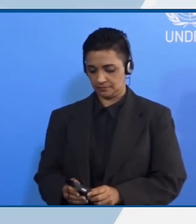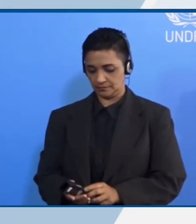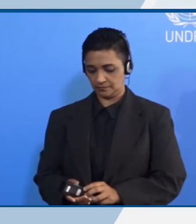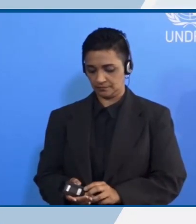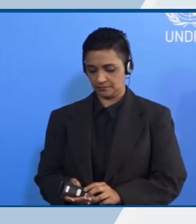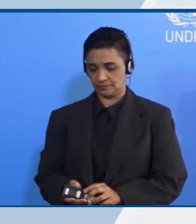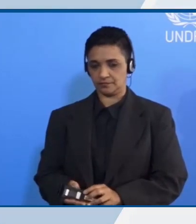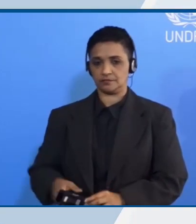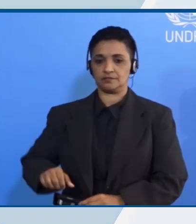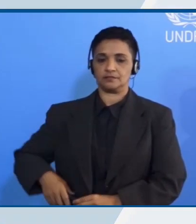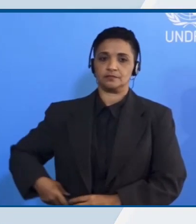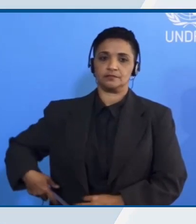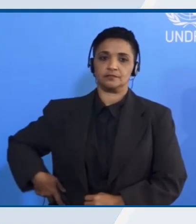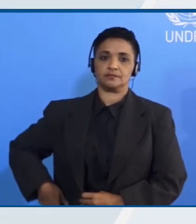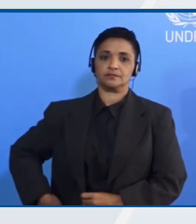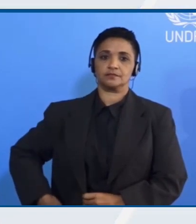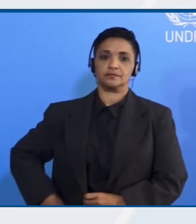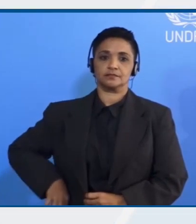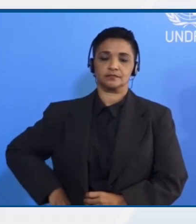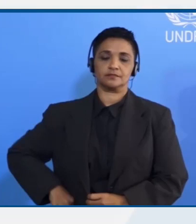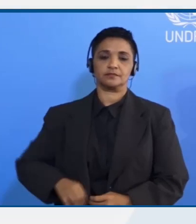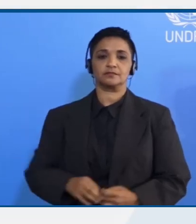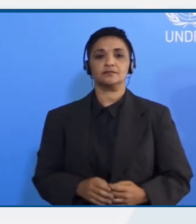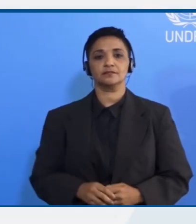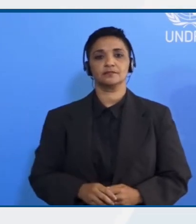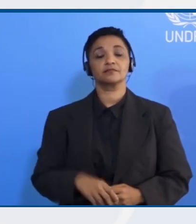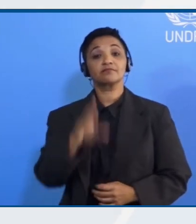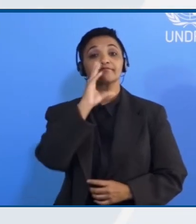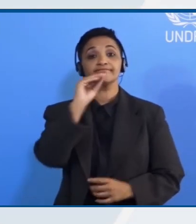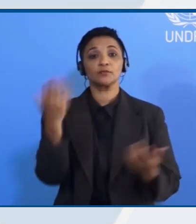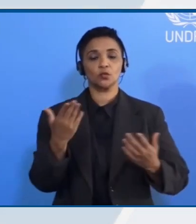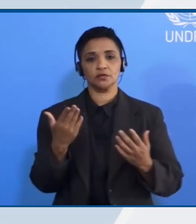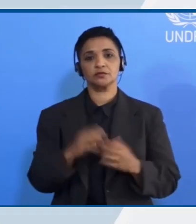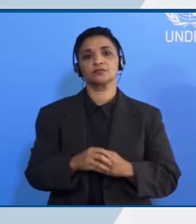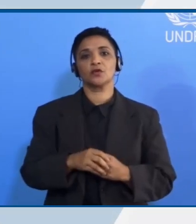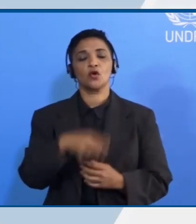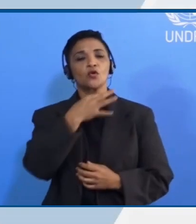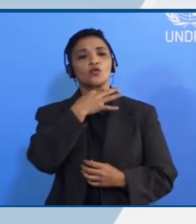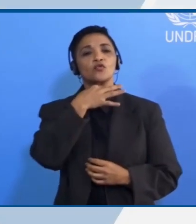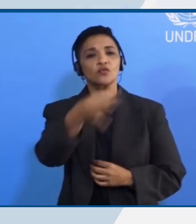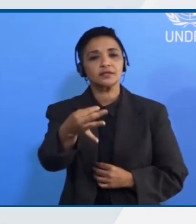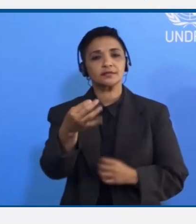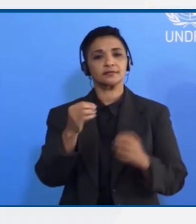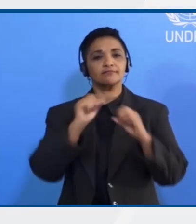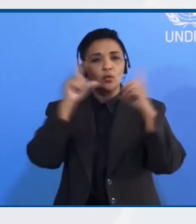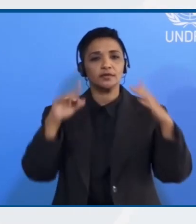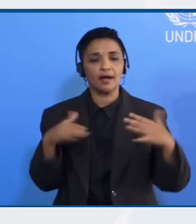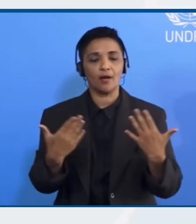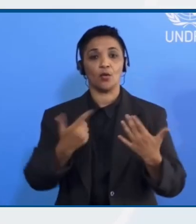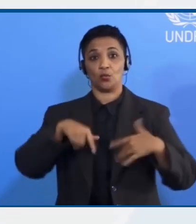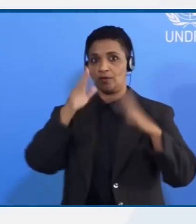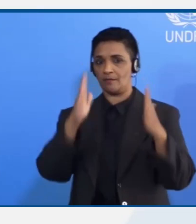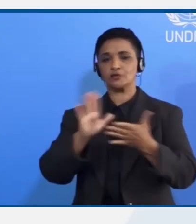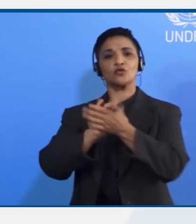about risk-aware political commitment at the very beginning. So that is, I think, very important words to bear in mind, and we should